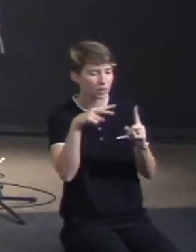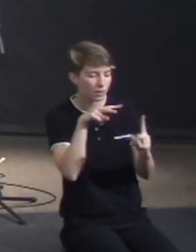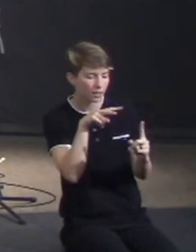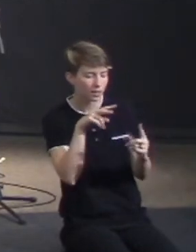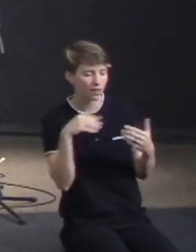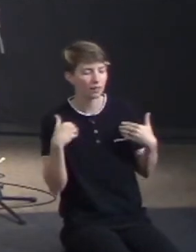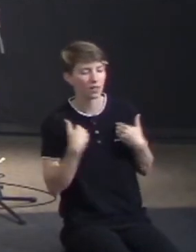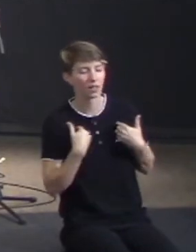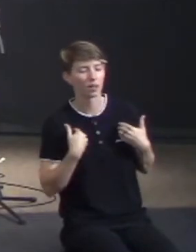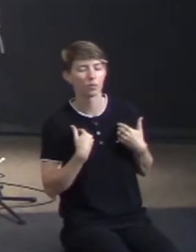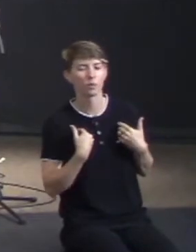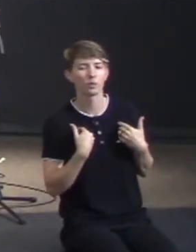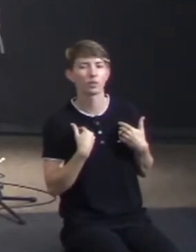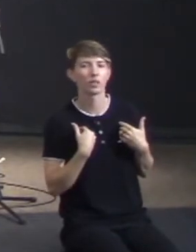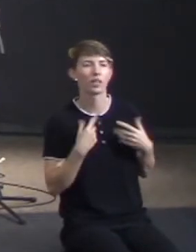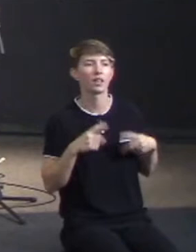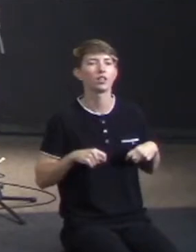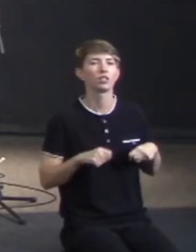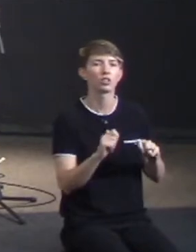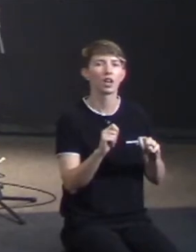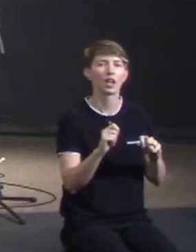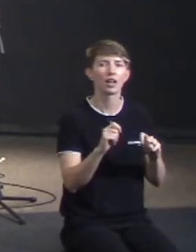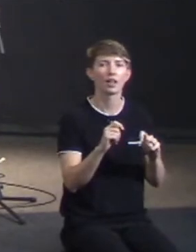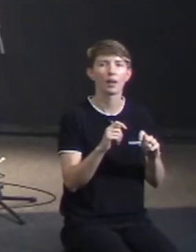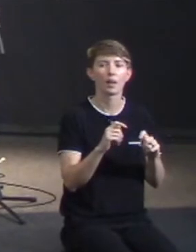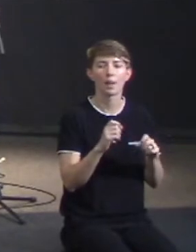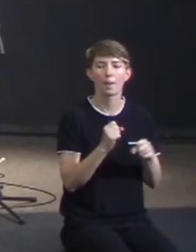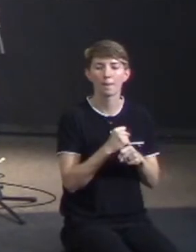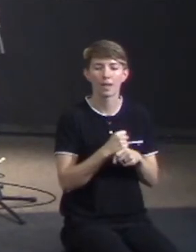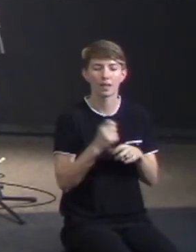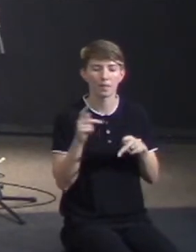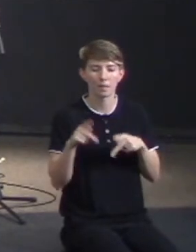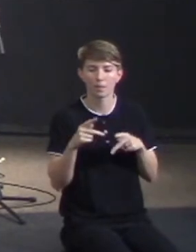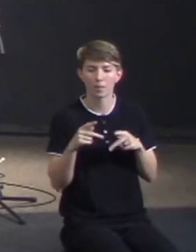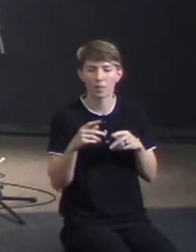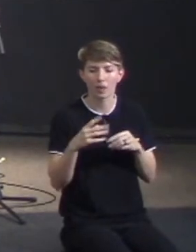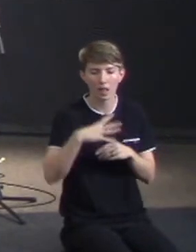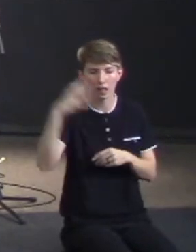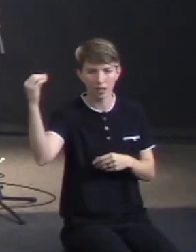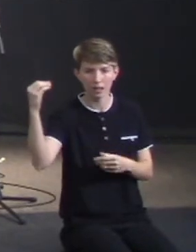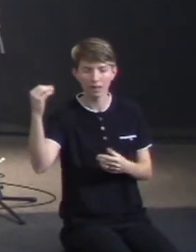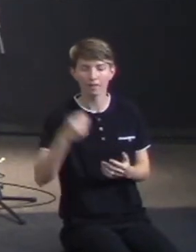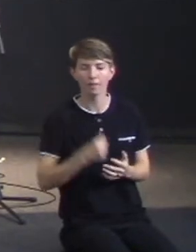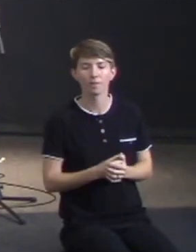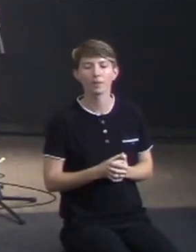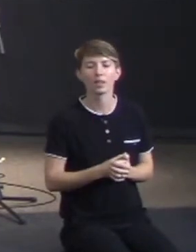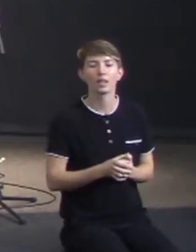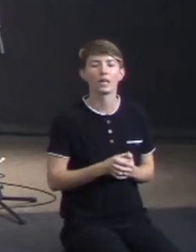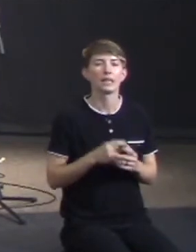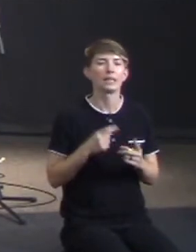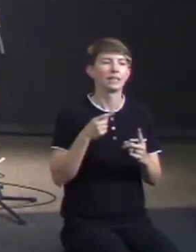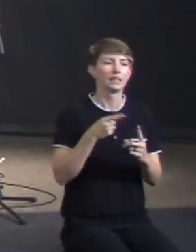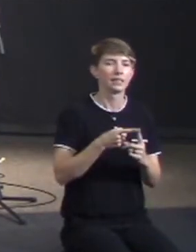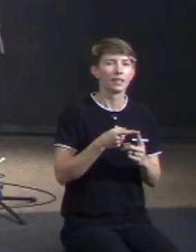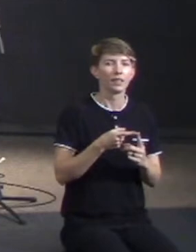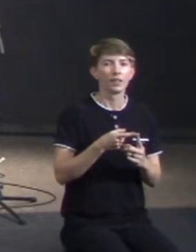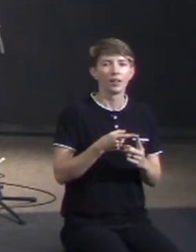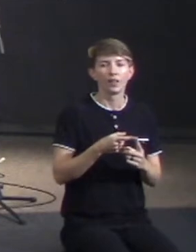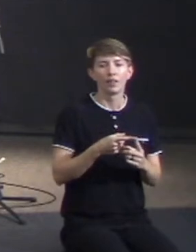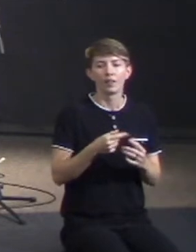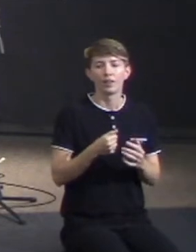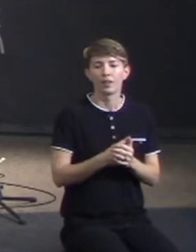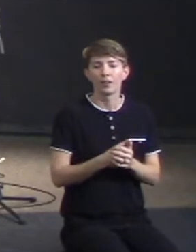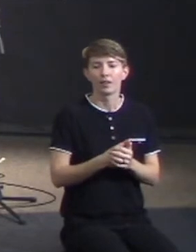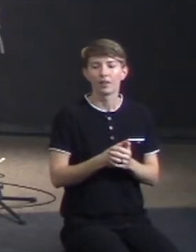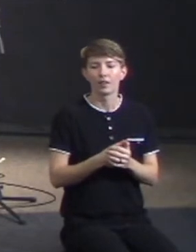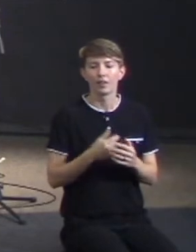get these animals, or these people, these humans, out of their city. Until they're, in, you know, thrust upon